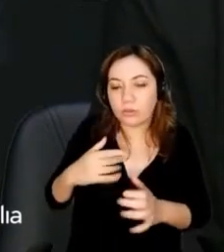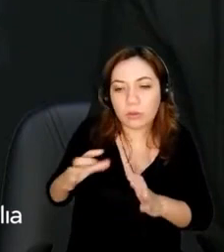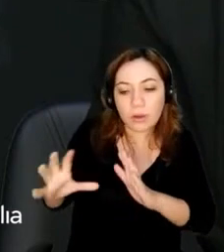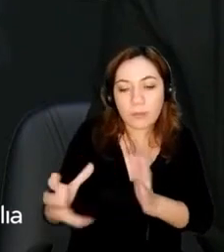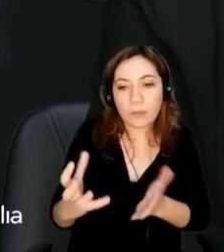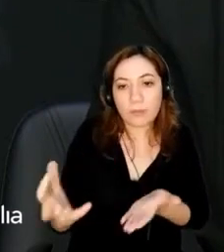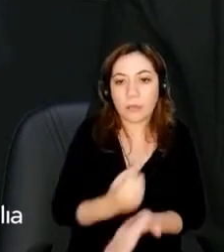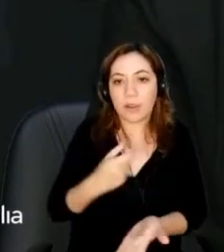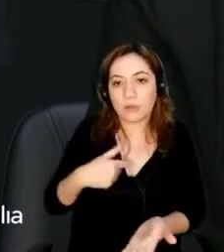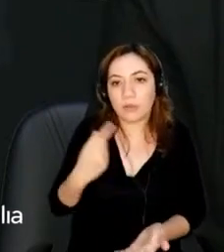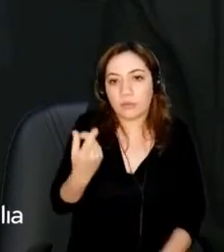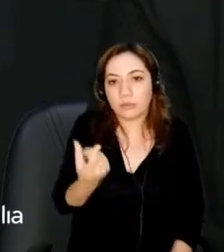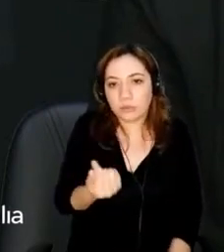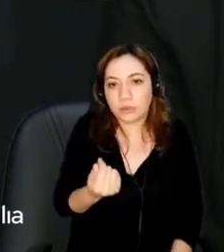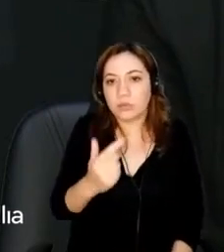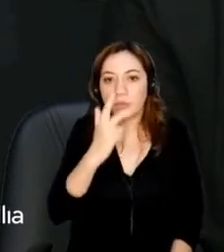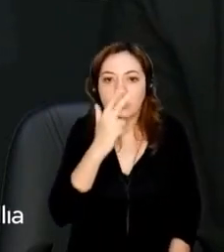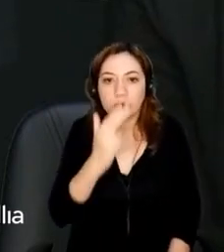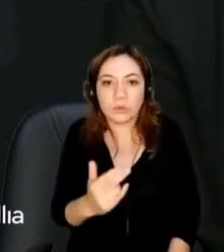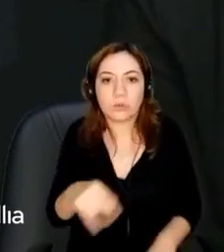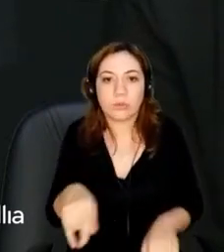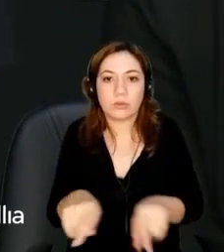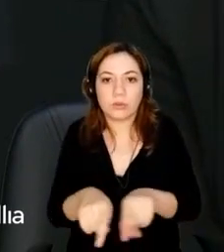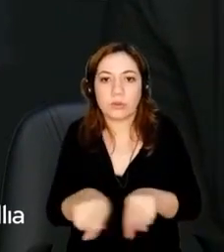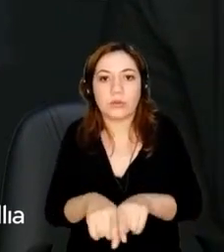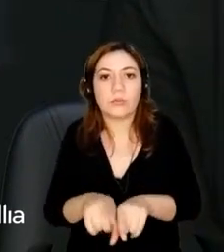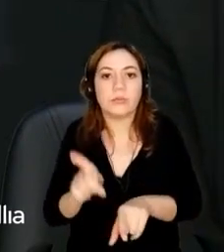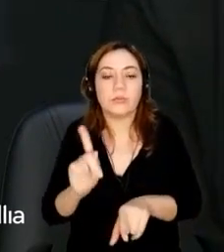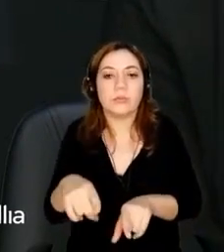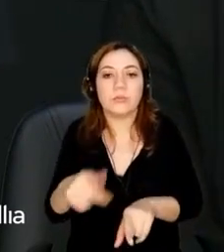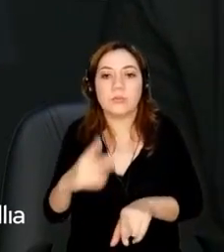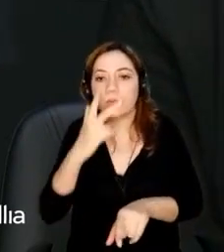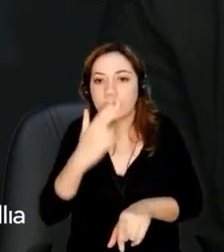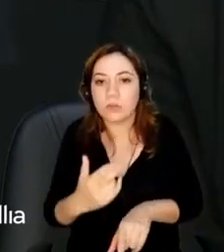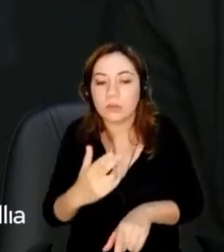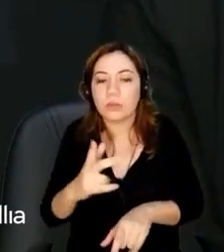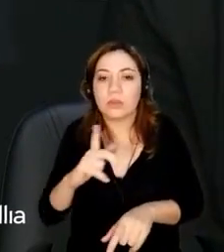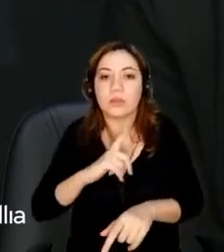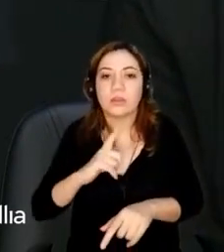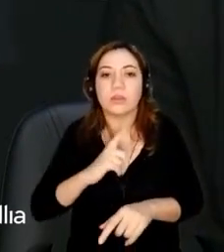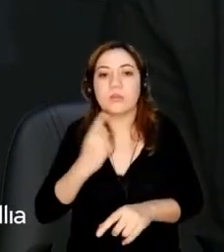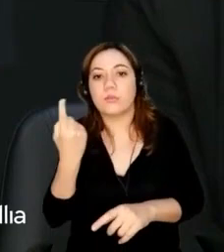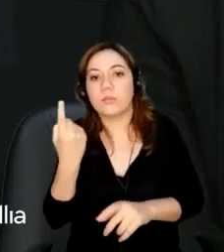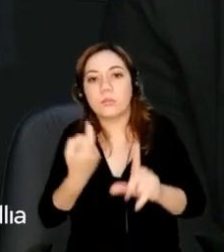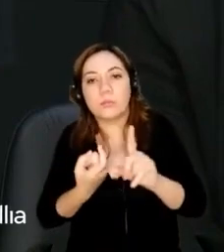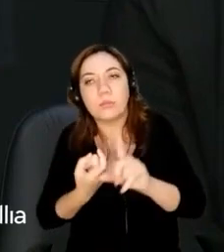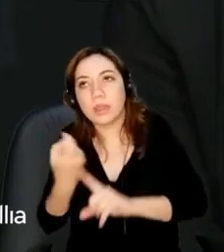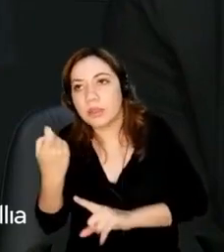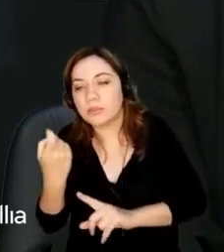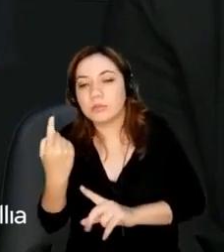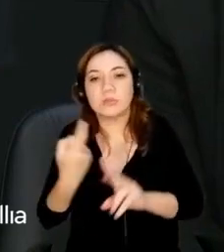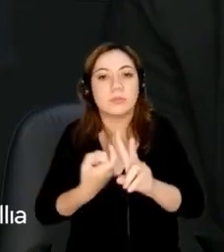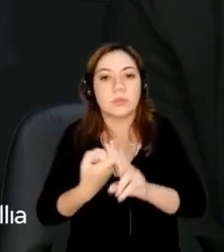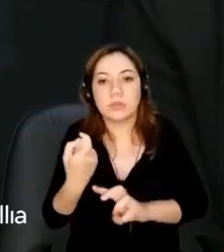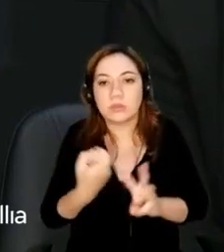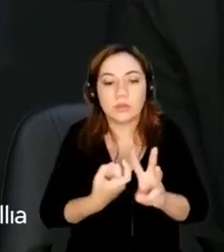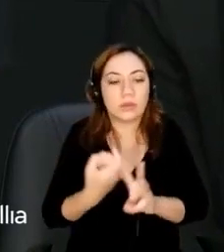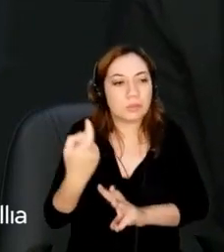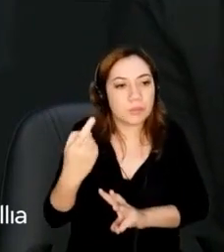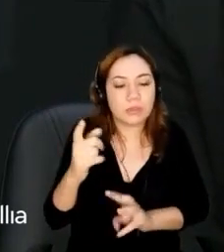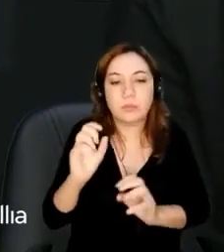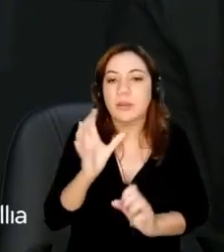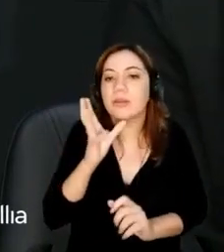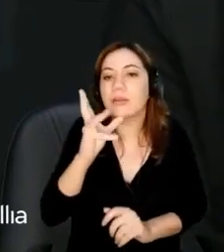the cardholder. And they take time to settle. They can be a month, 2 months, sometimes 3 months. What we're trying to do is prevent those transactions, those